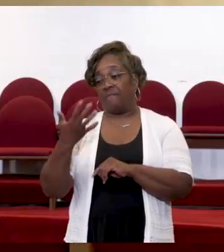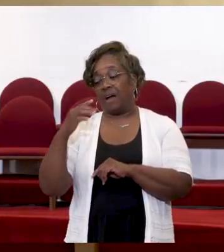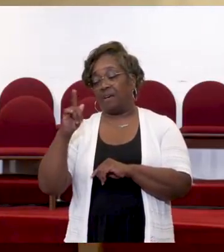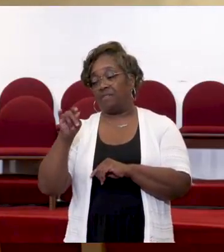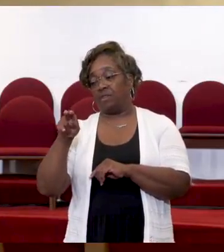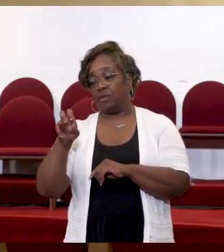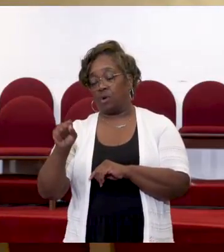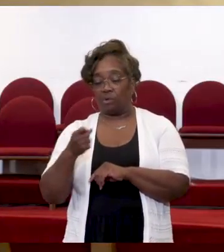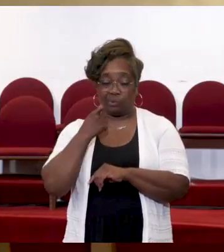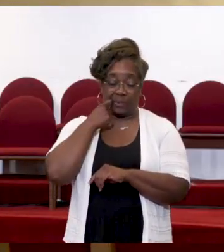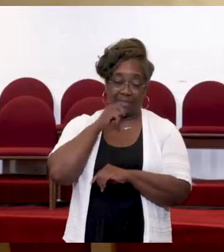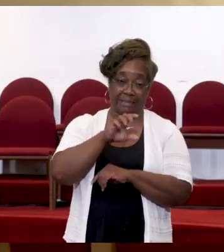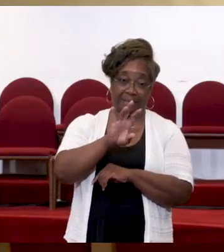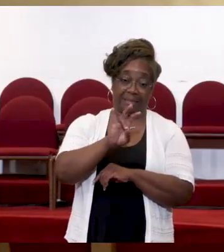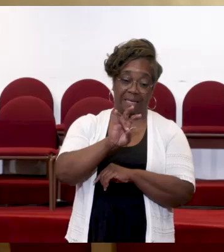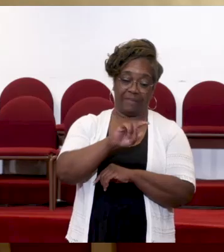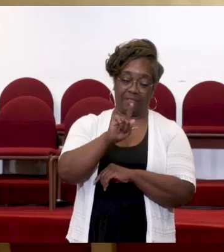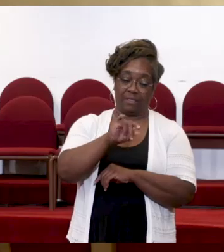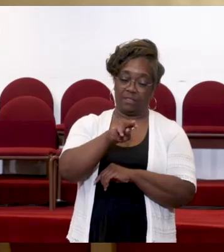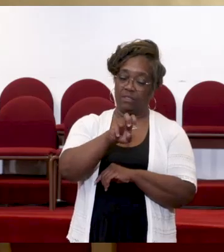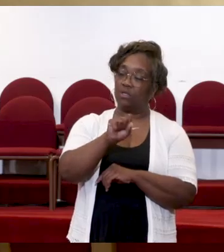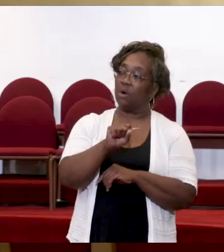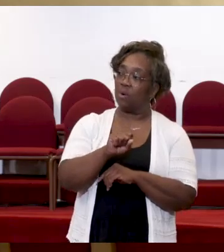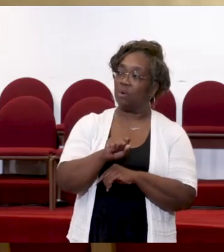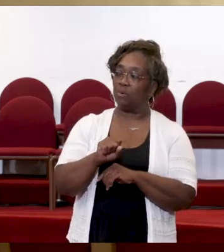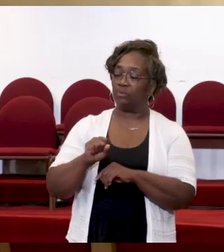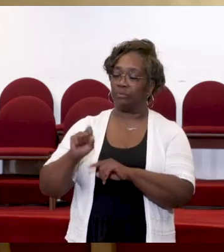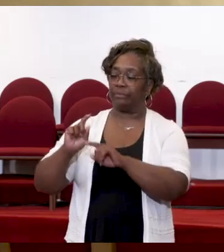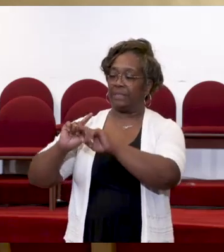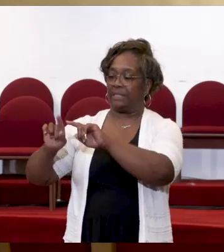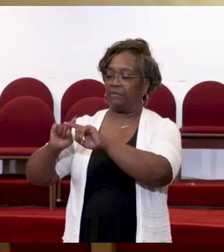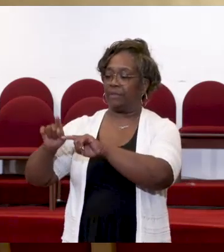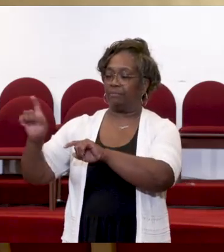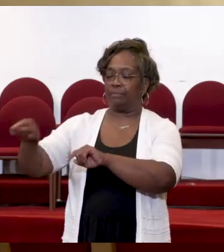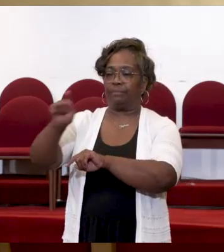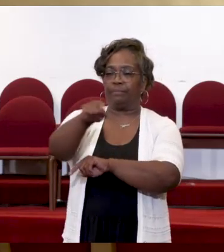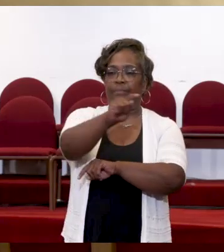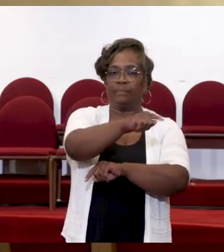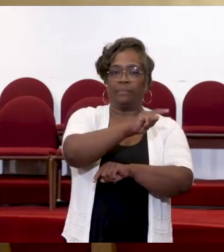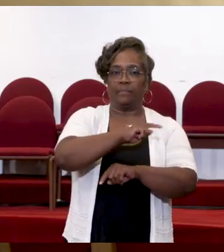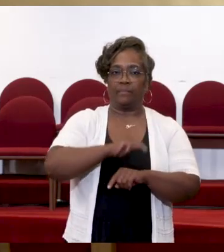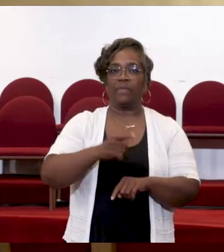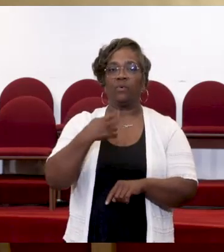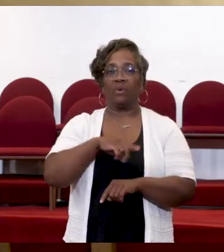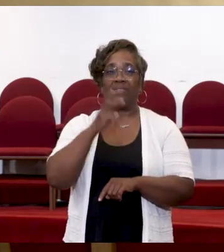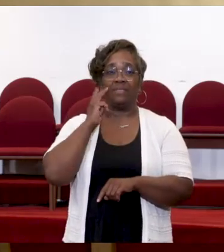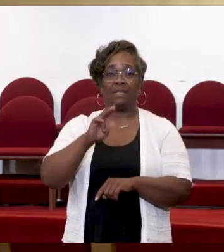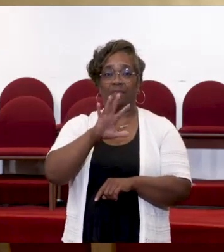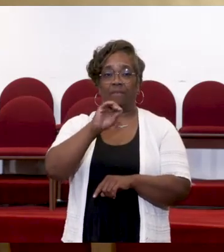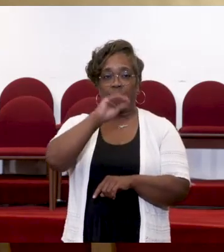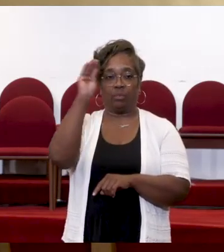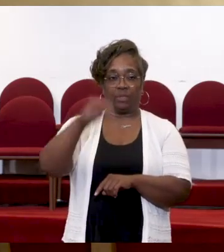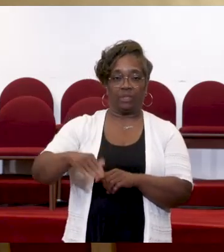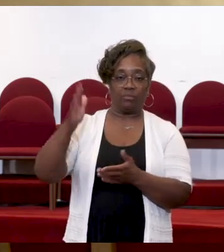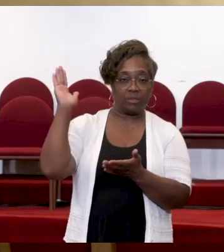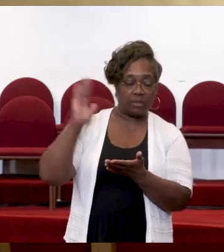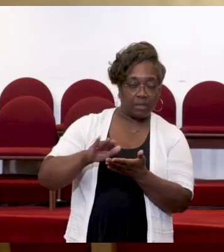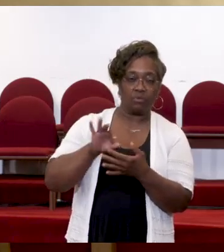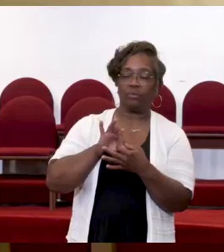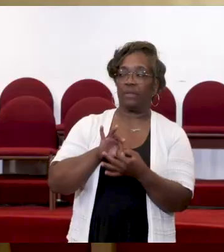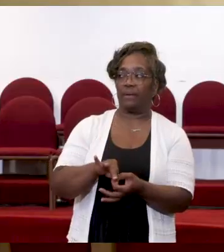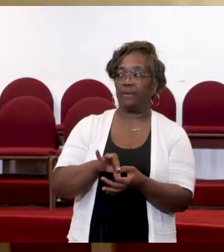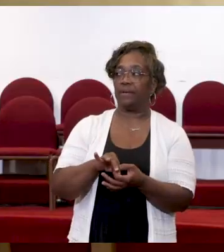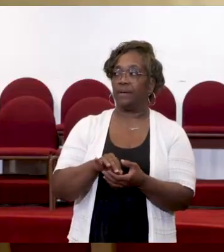zones, 3 square mile areas of the city, and we have seen 50% reductions where they've been engaged. I'm